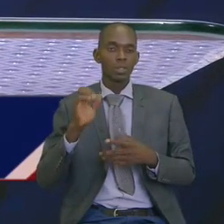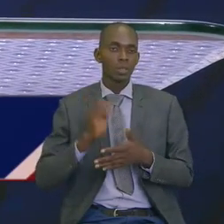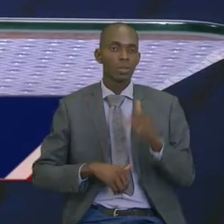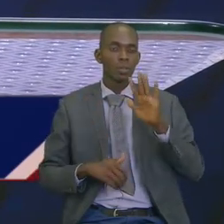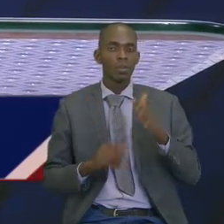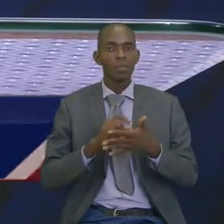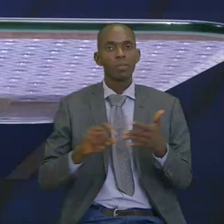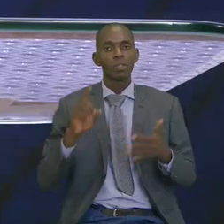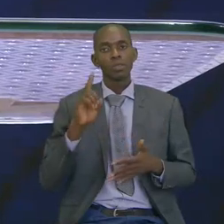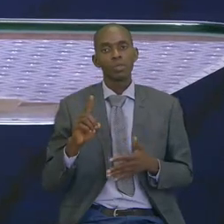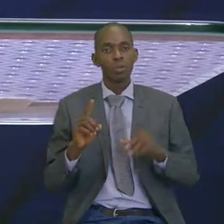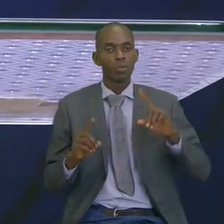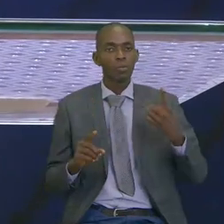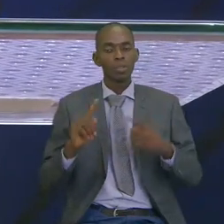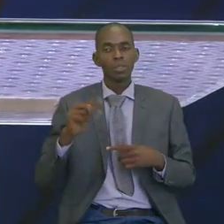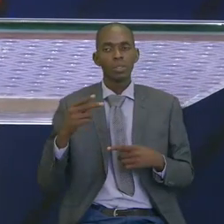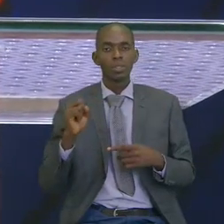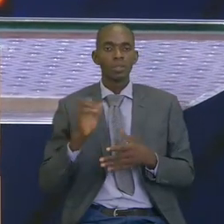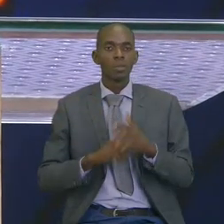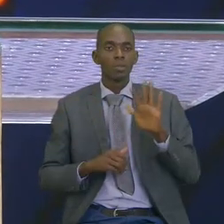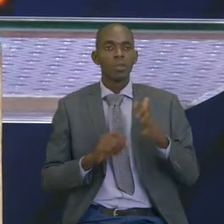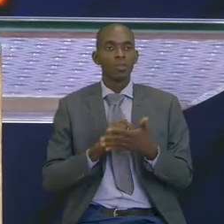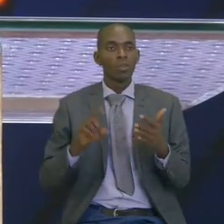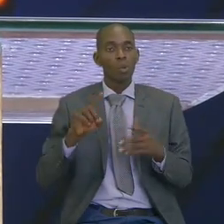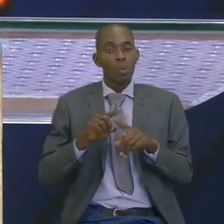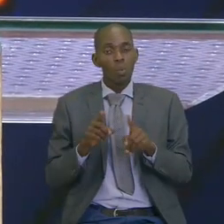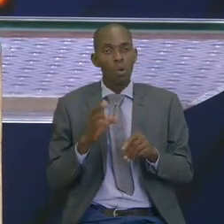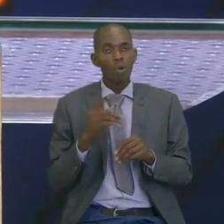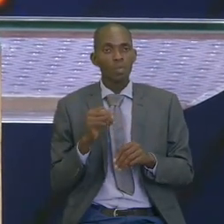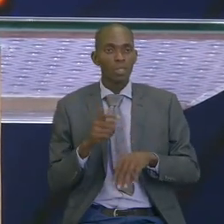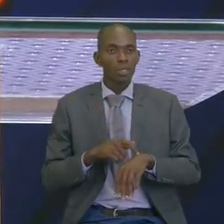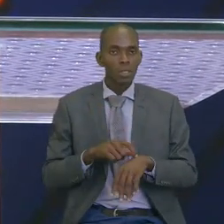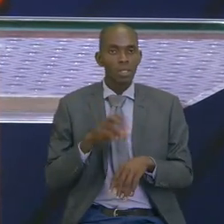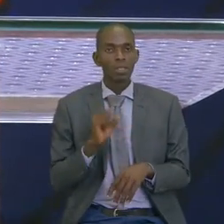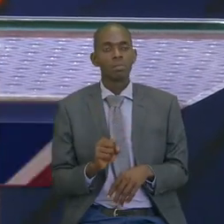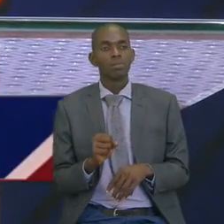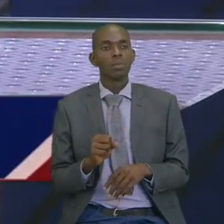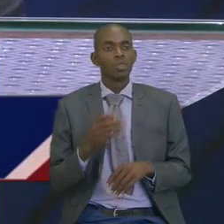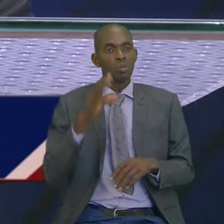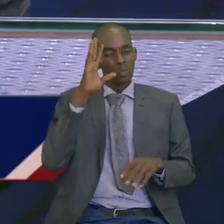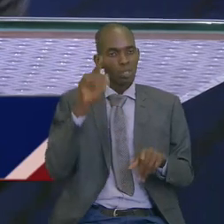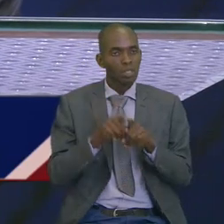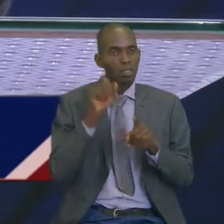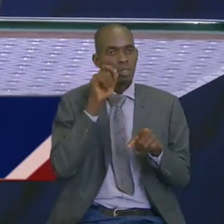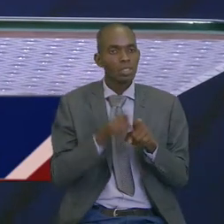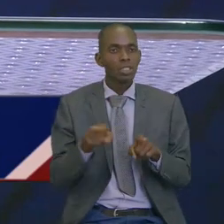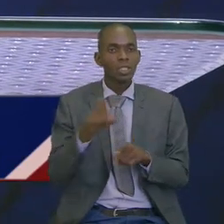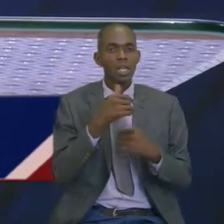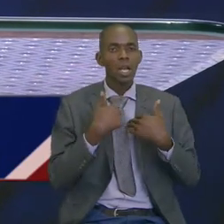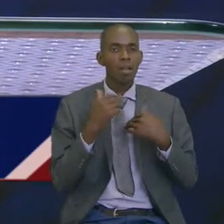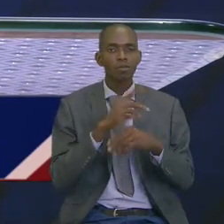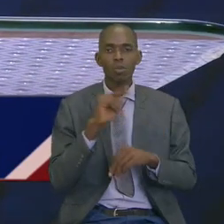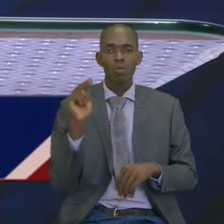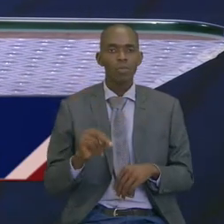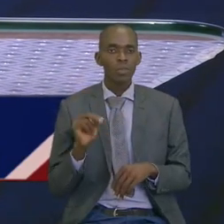verse 1. It says, but of the times and the seasons, brethren, ye have no need that I